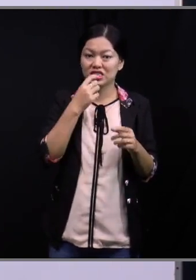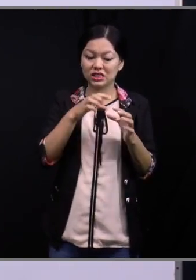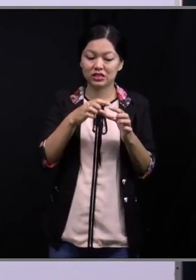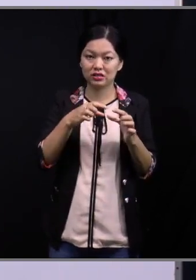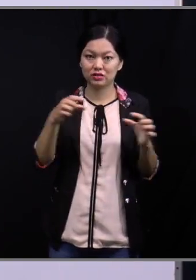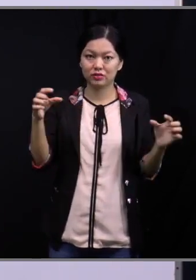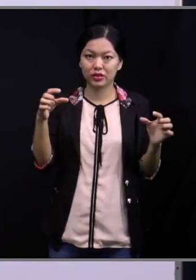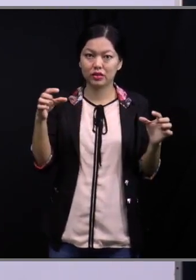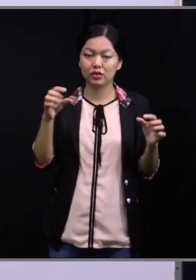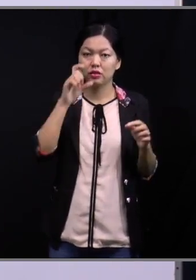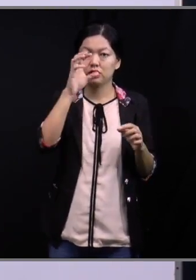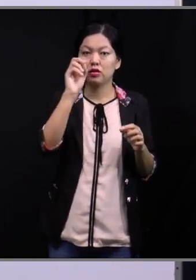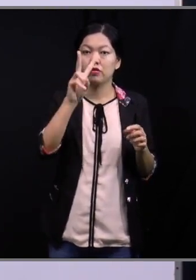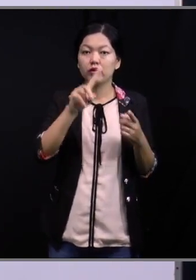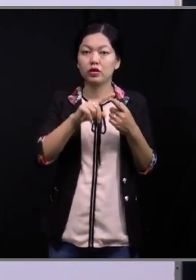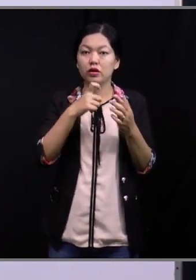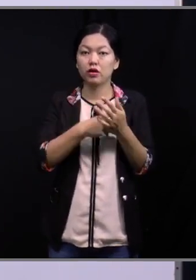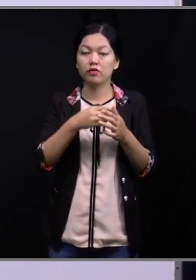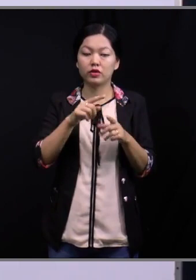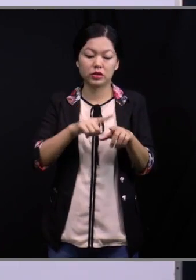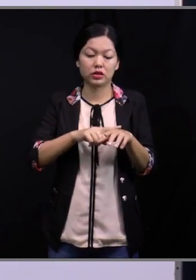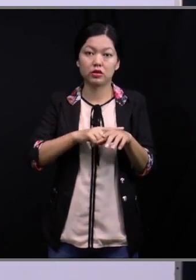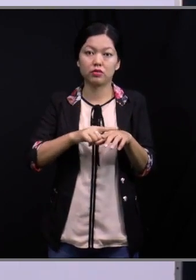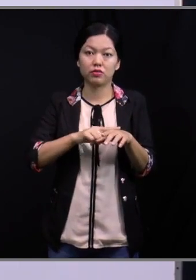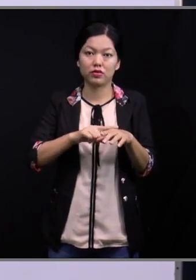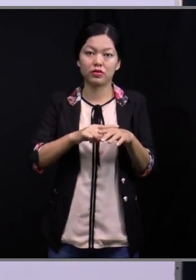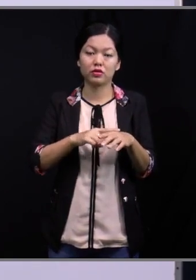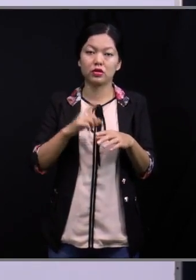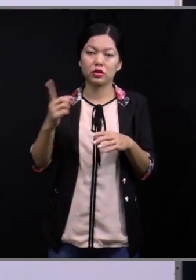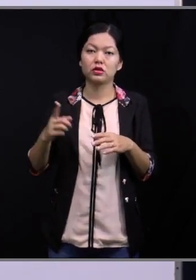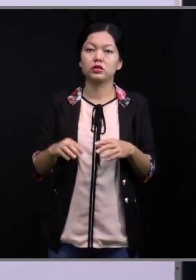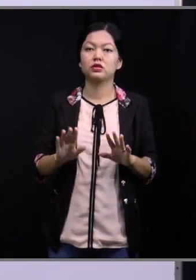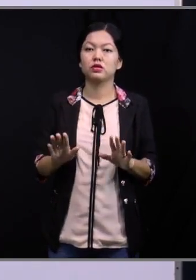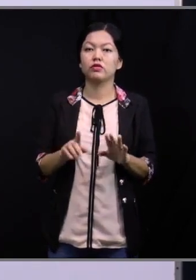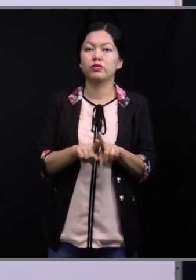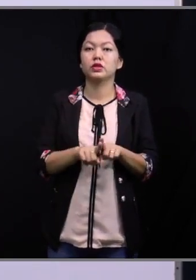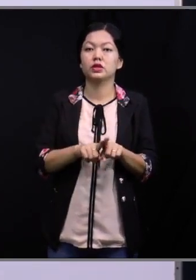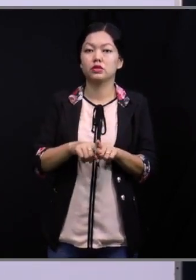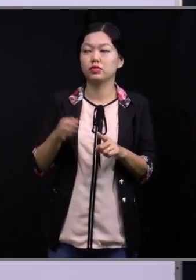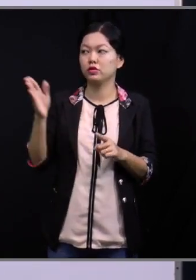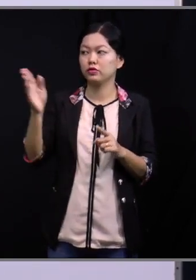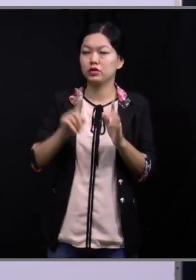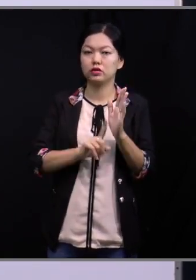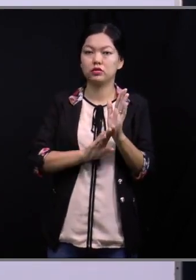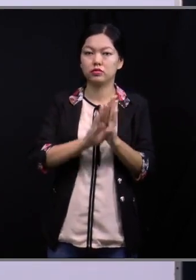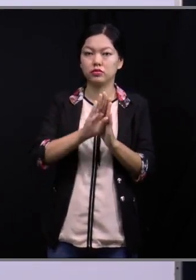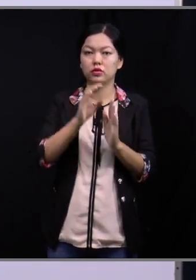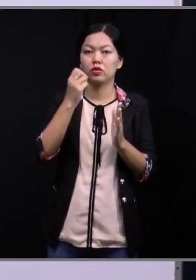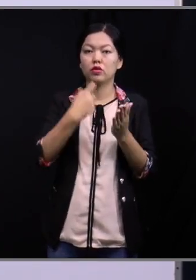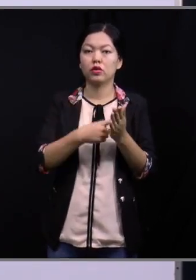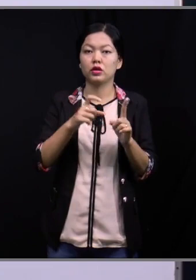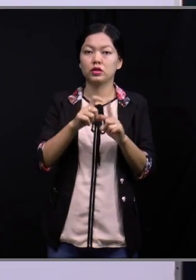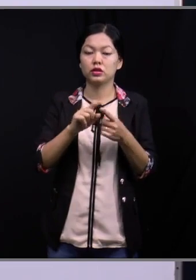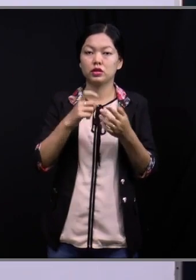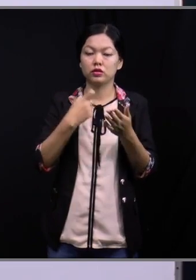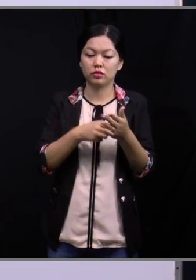common characters, as such, they have been placed under the order Polymoniales. Next, in case of this, the